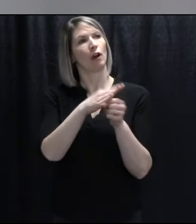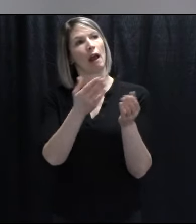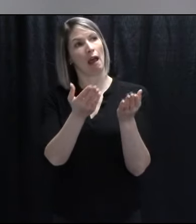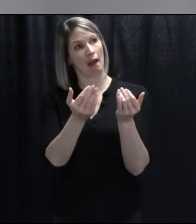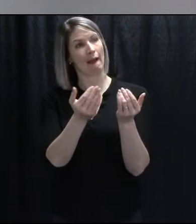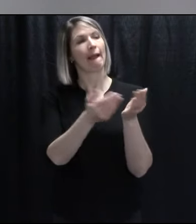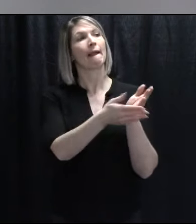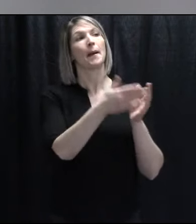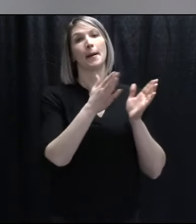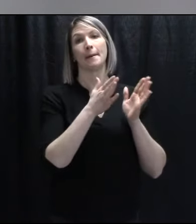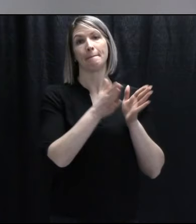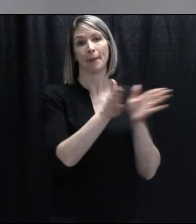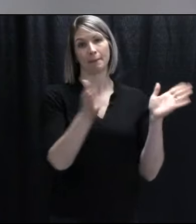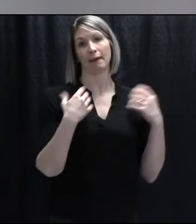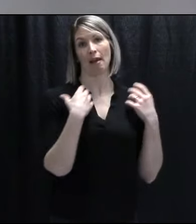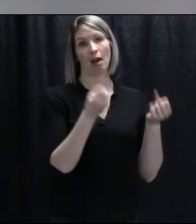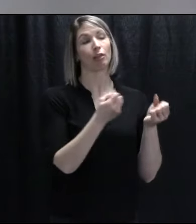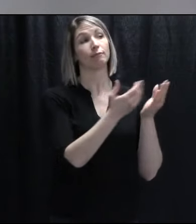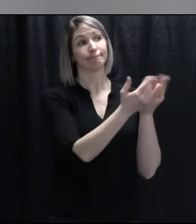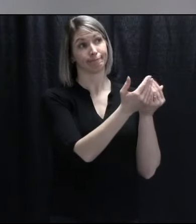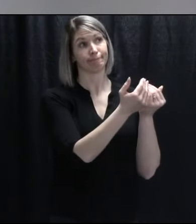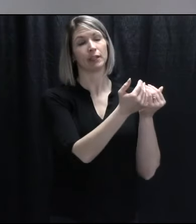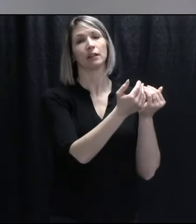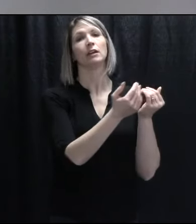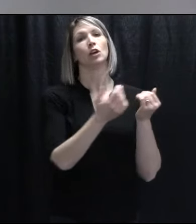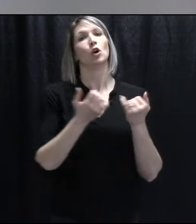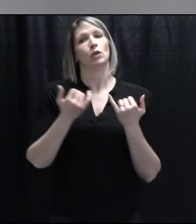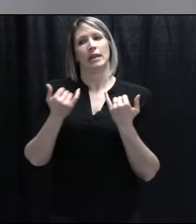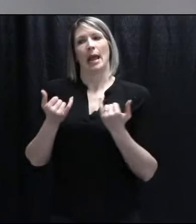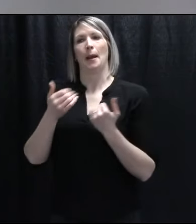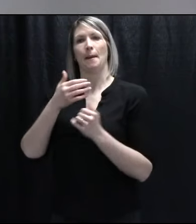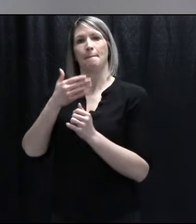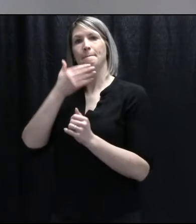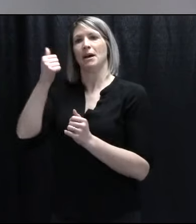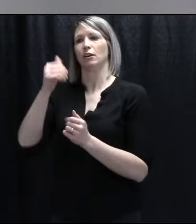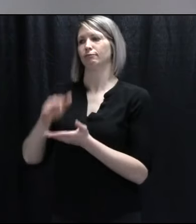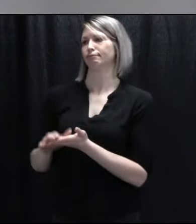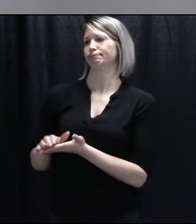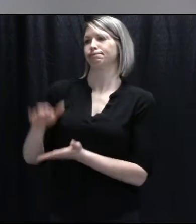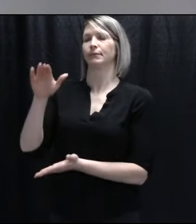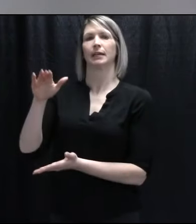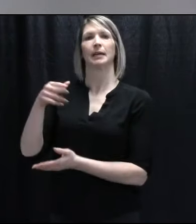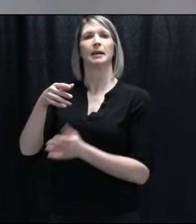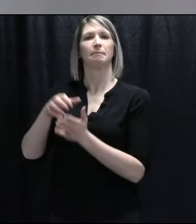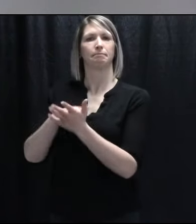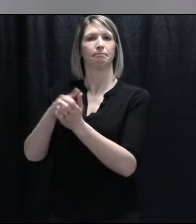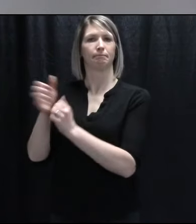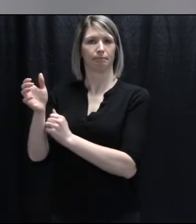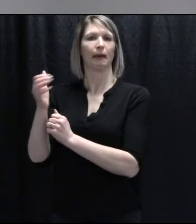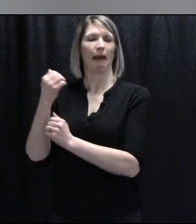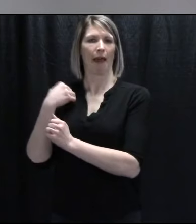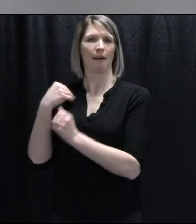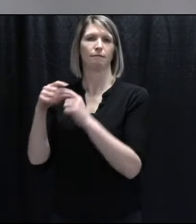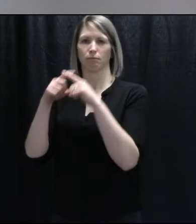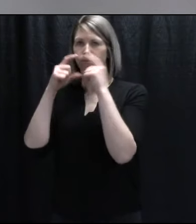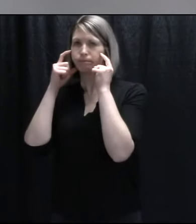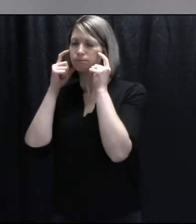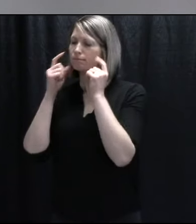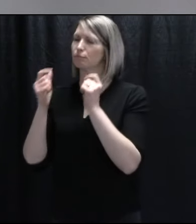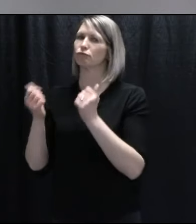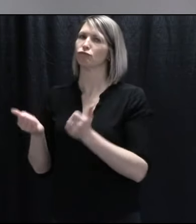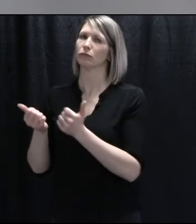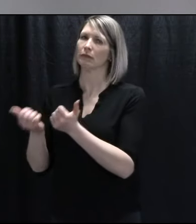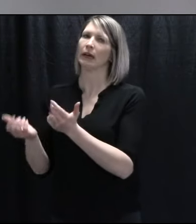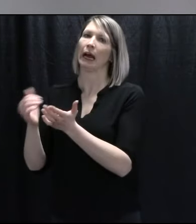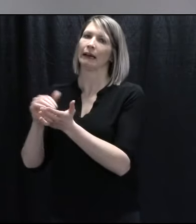better position with PPE than we were, certainly that is a challenge that we continue to look for a solution for